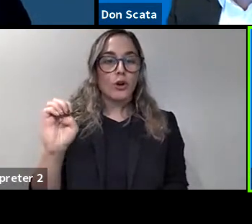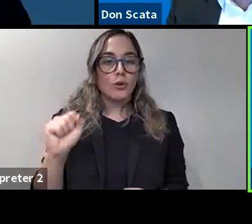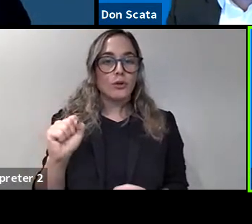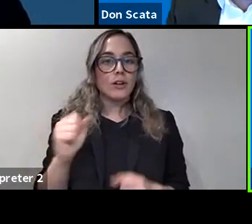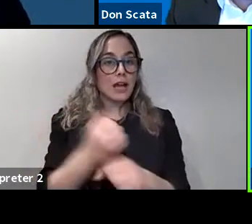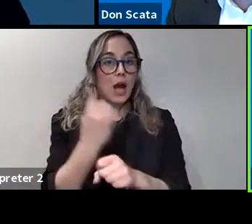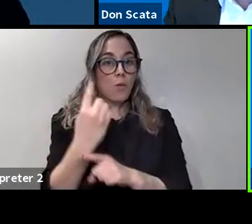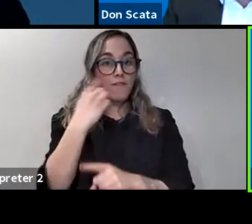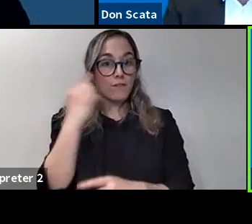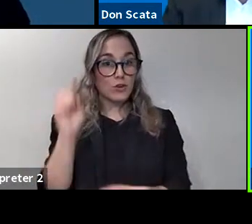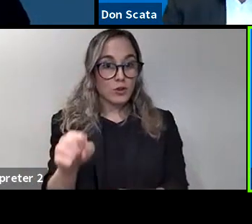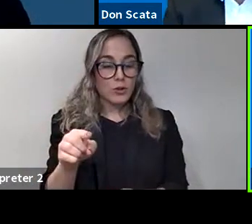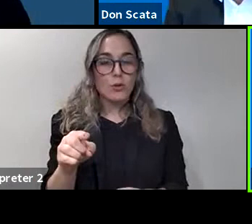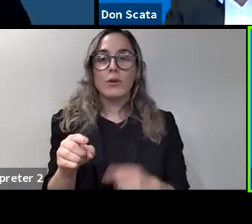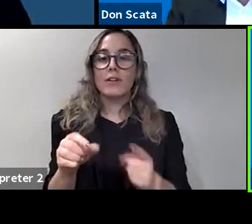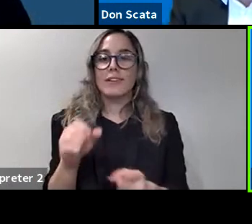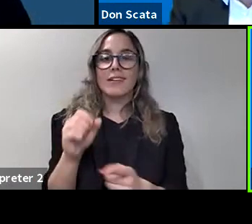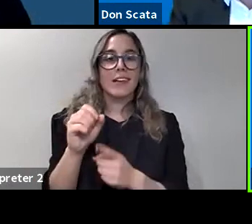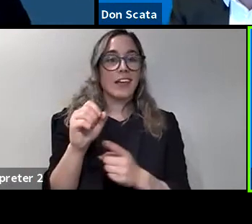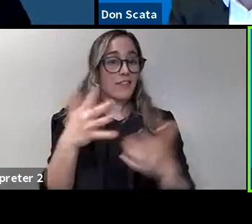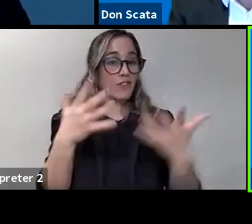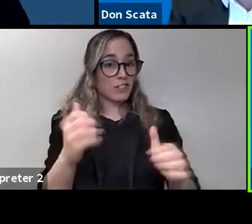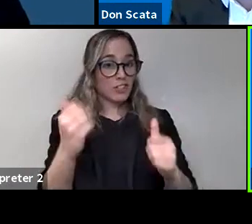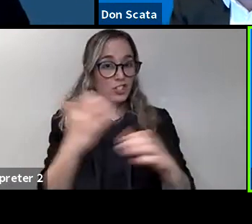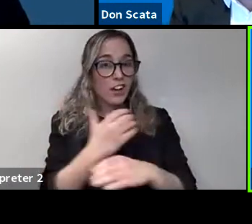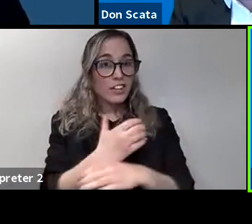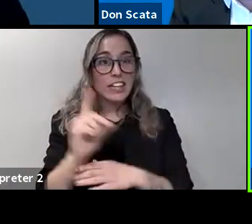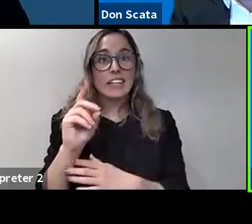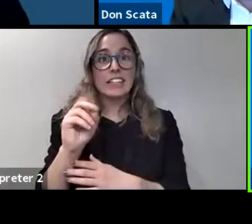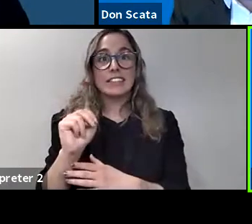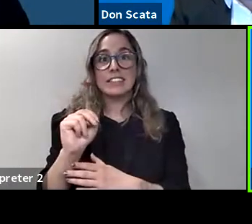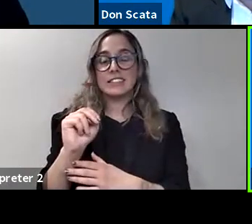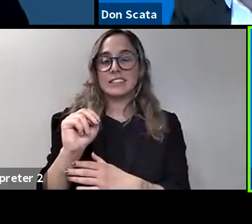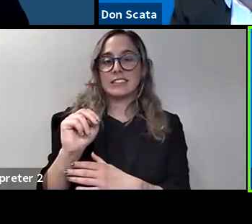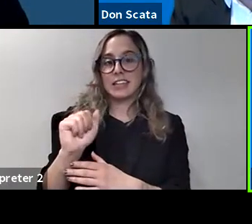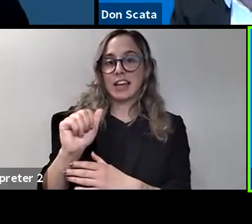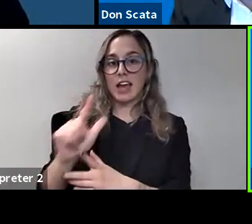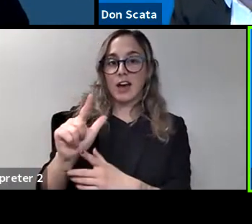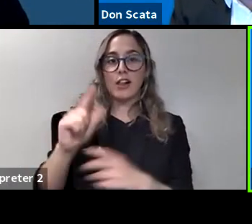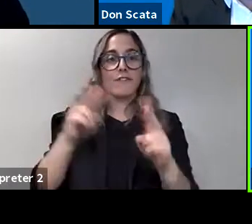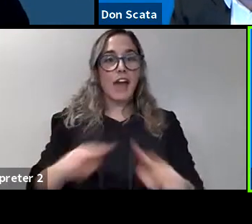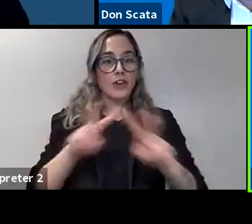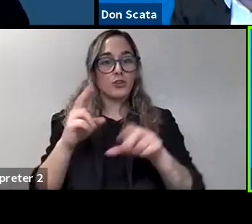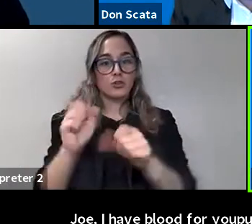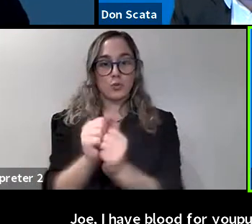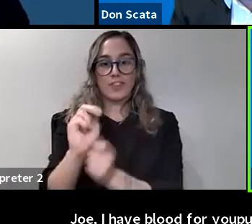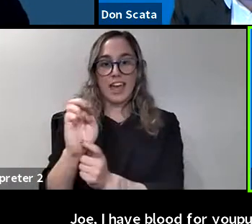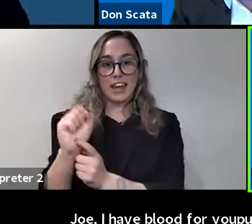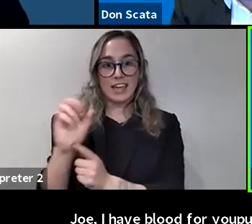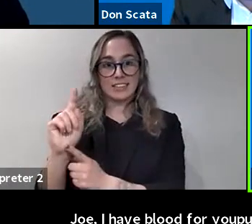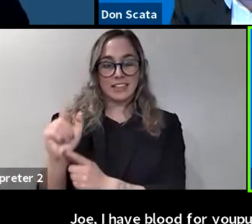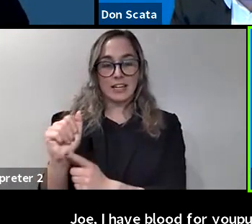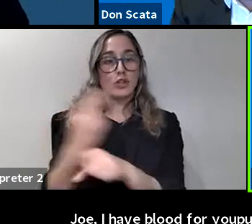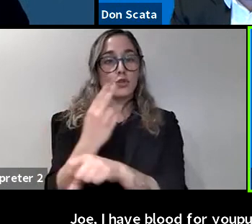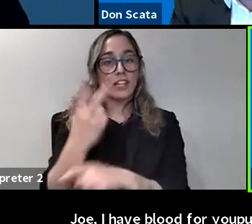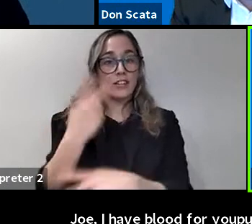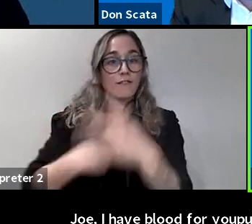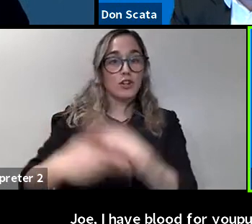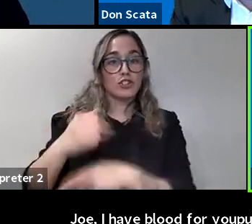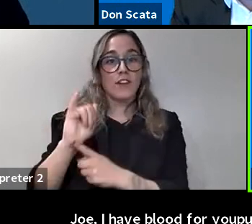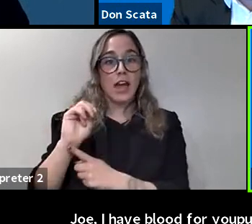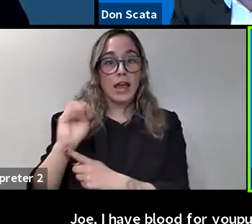one for you. Have you calculated DNL values for the NES data using the version of INM used